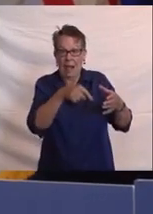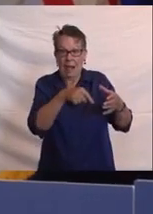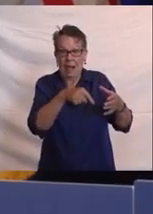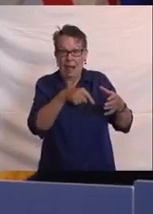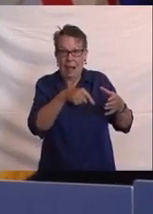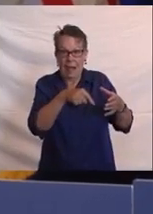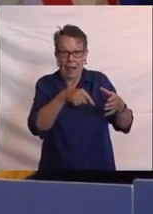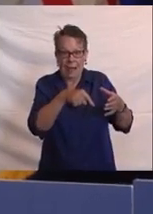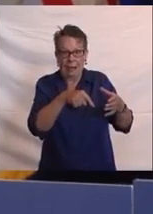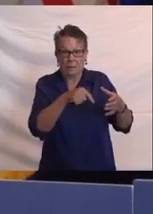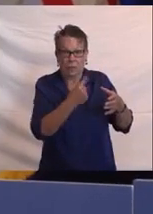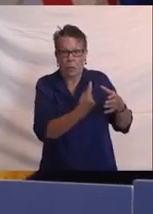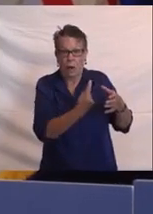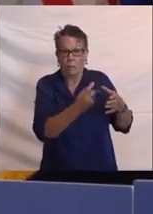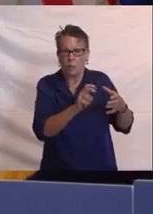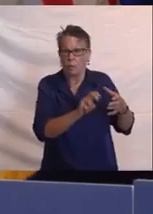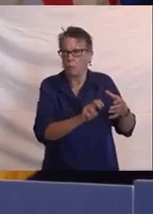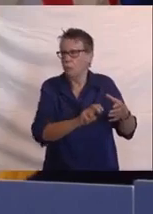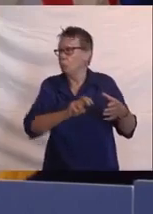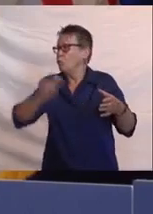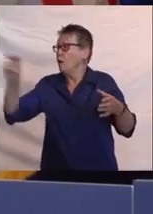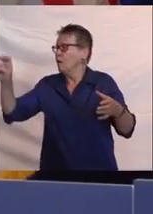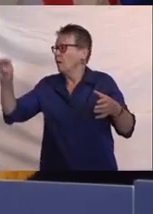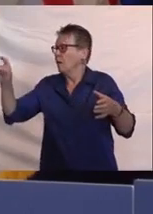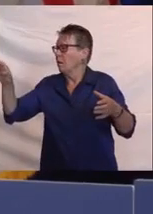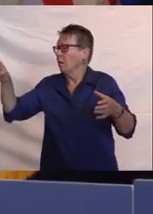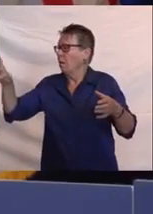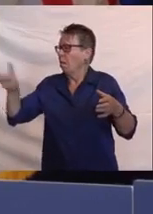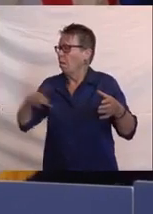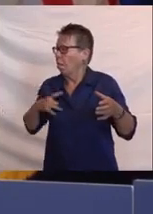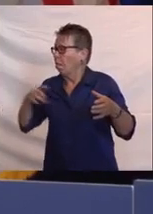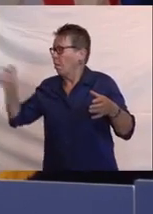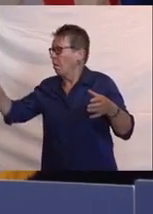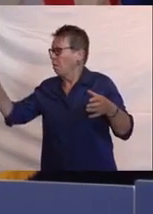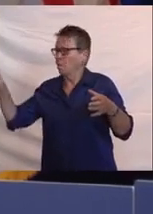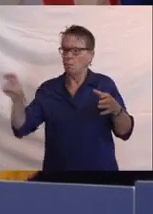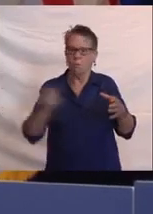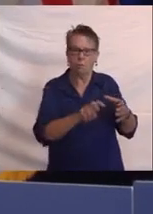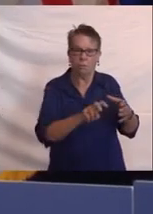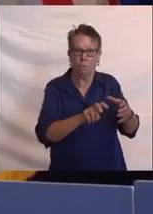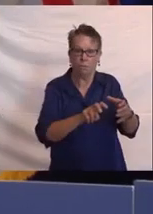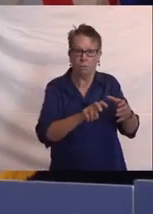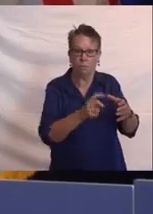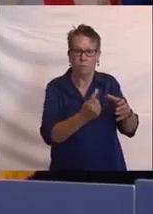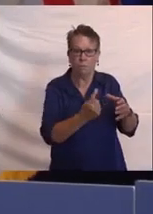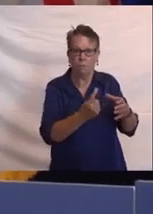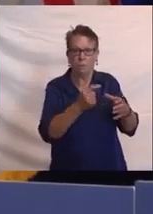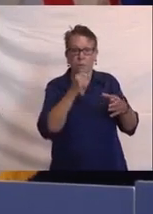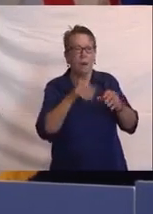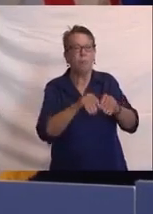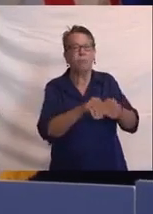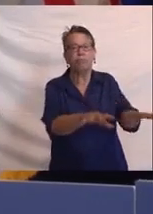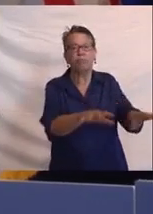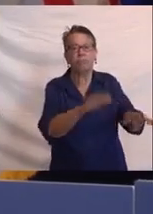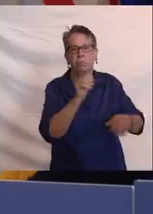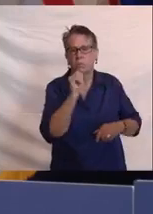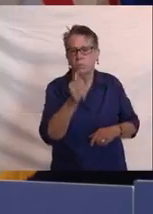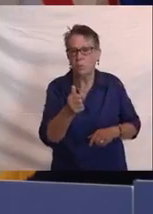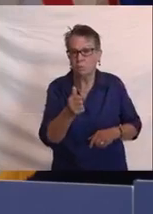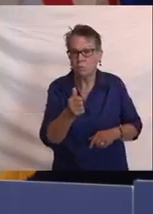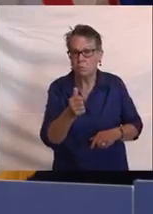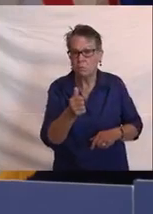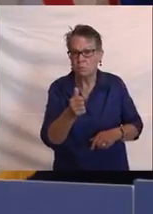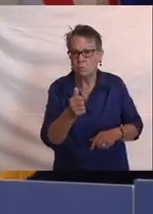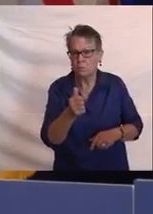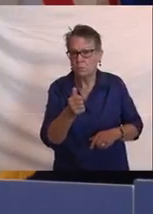one individual, but there's no additional transmission within the school. And, we certainly recognize that those individual